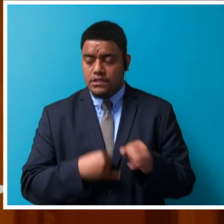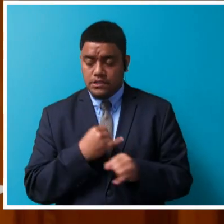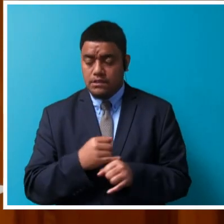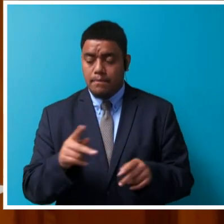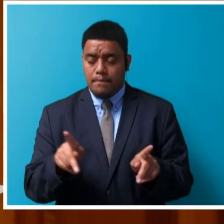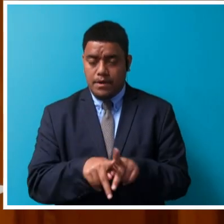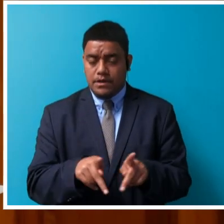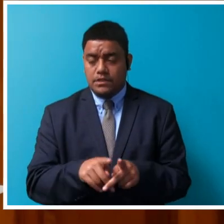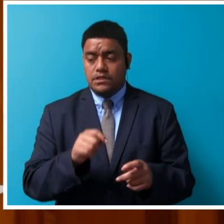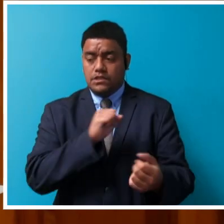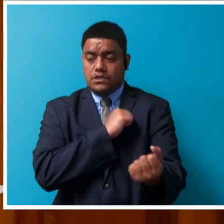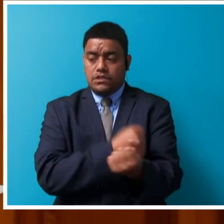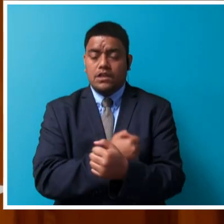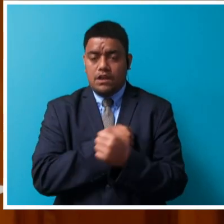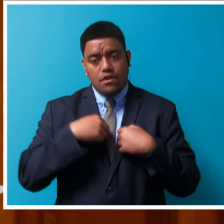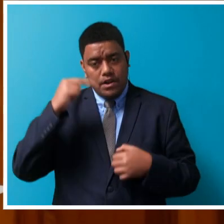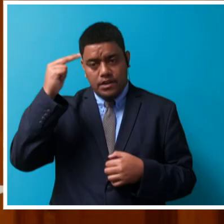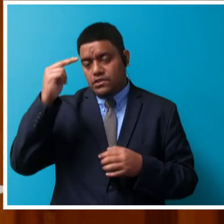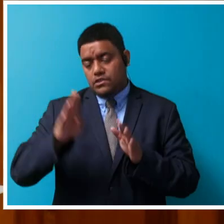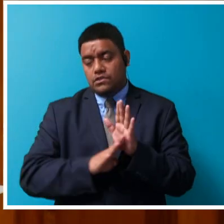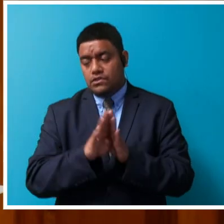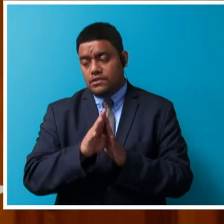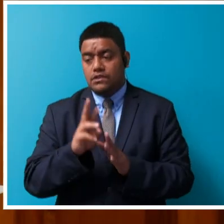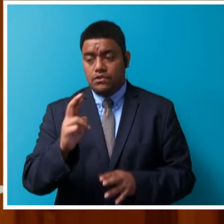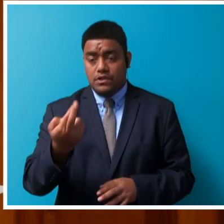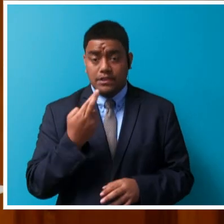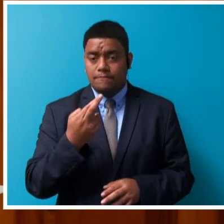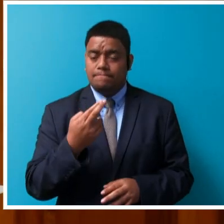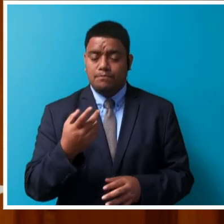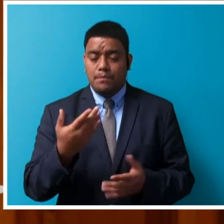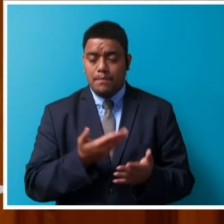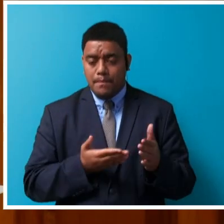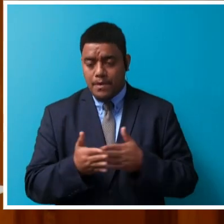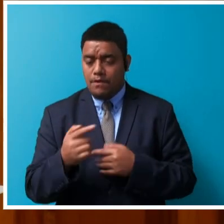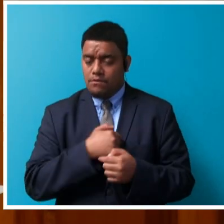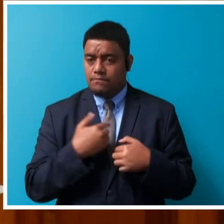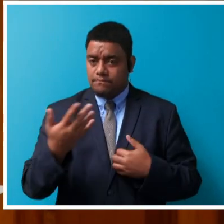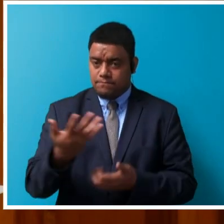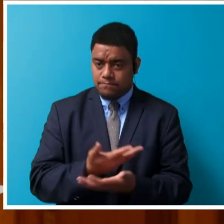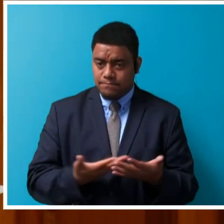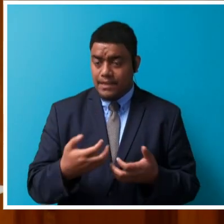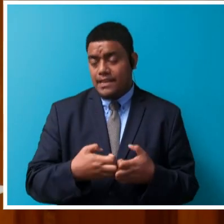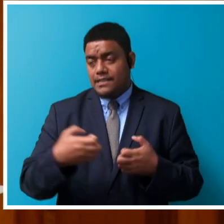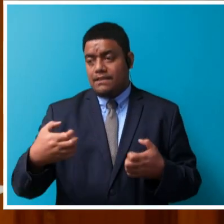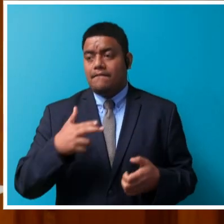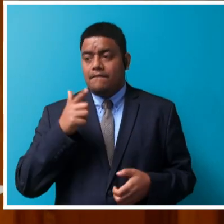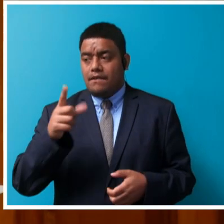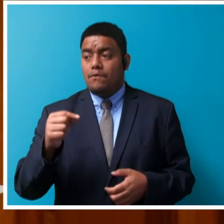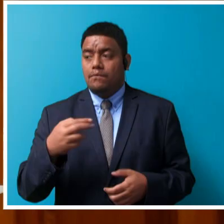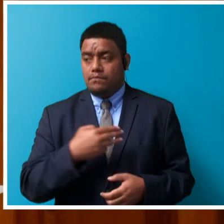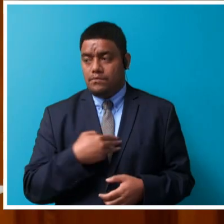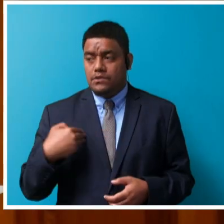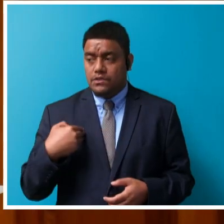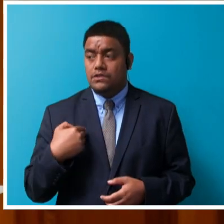partnership strengthens our national resilience. The returns generated by effective diplomacy extend far beyond the ministry's